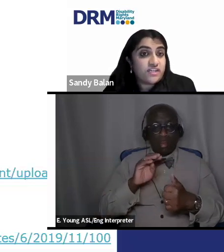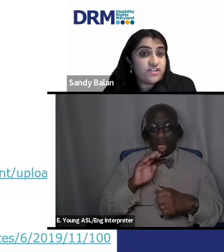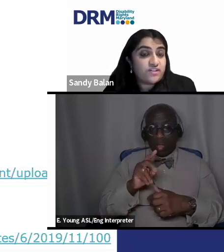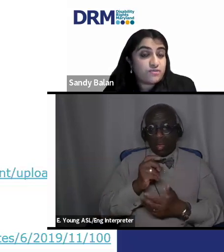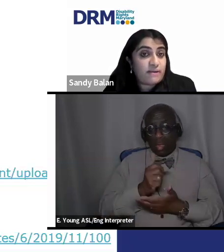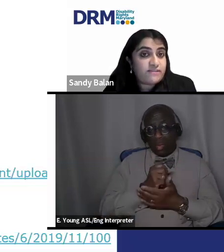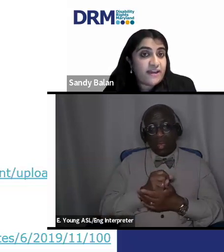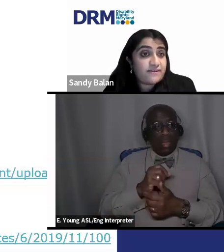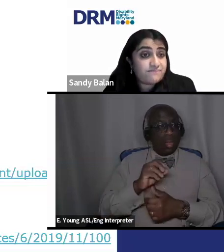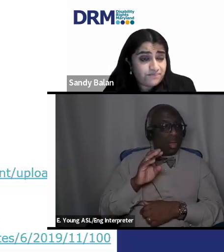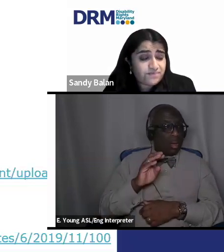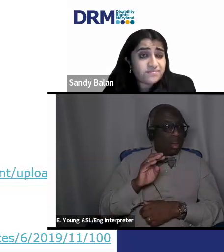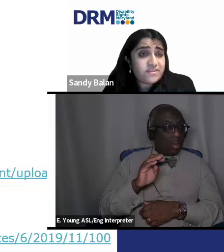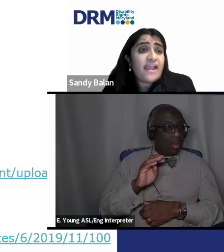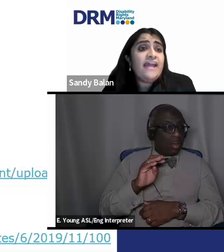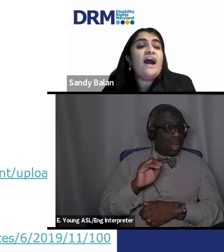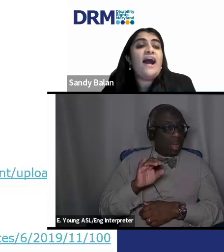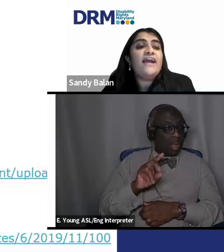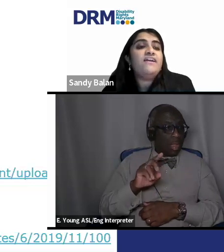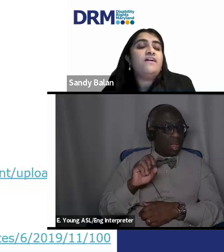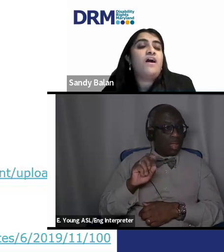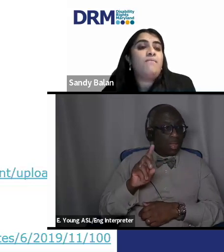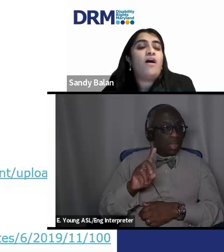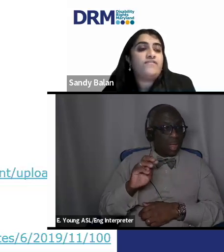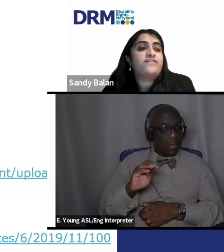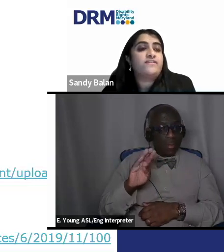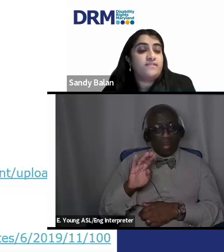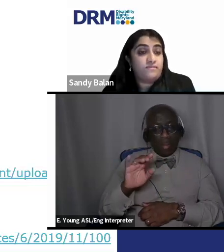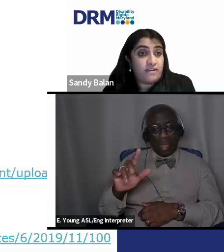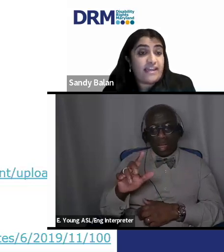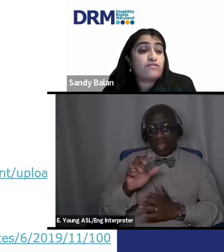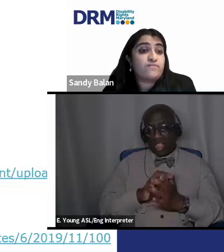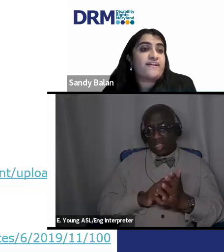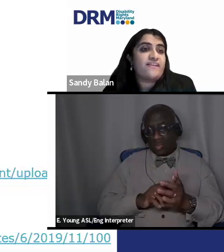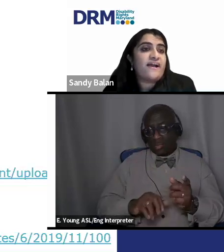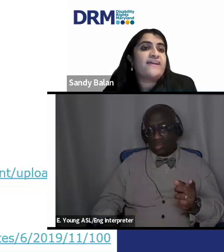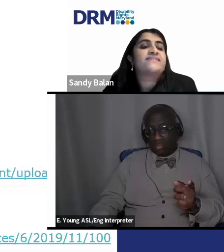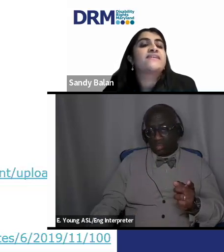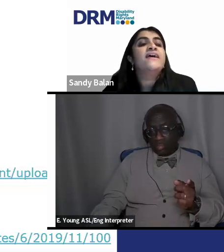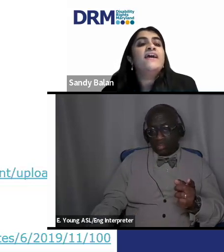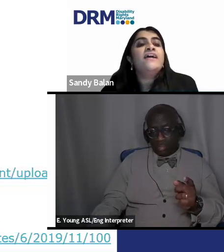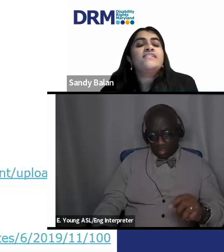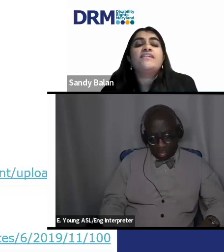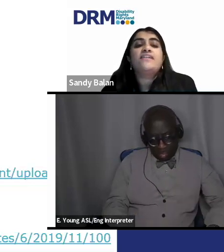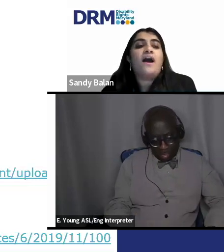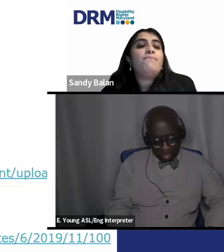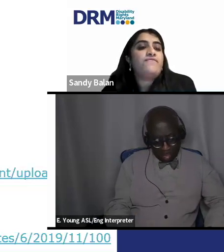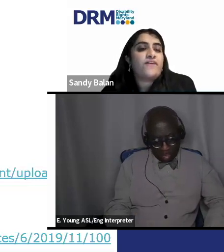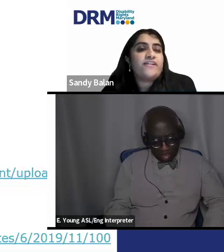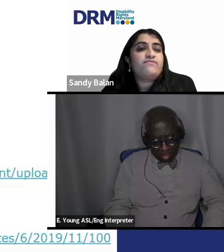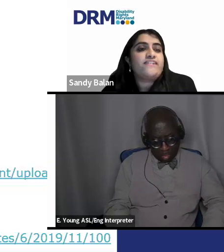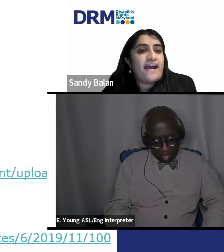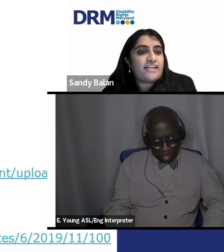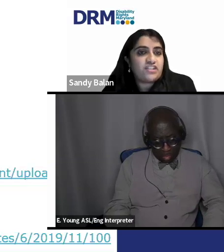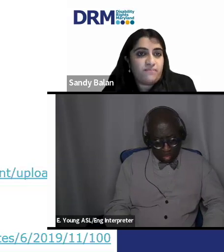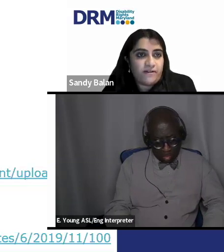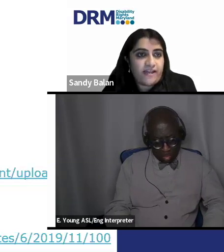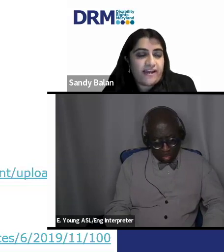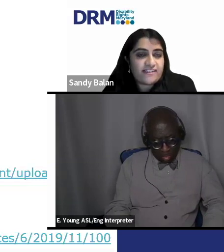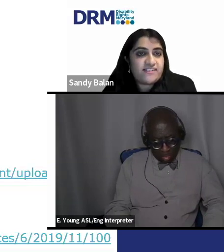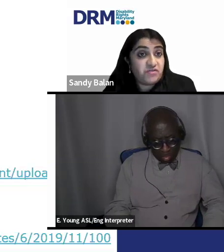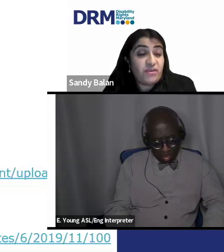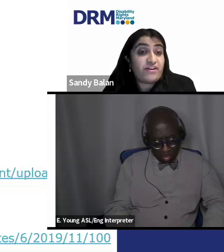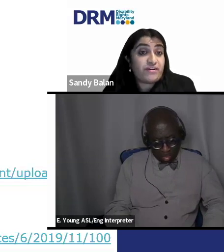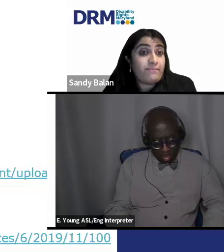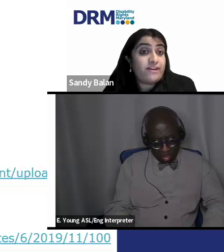on the legislator's website. And I often counsel my clients to not be afraid to attach the